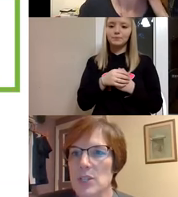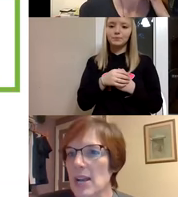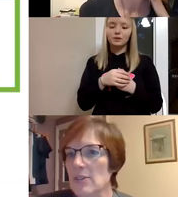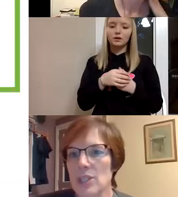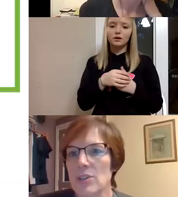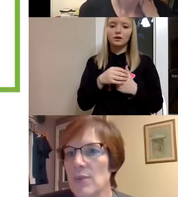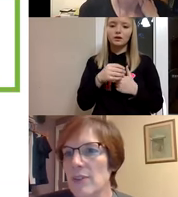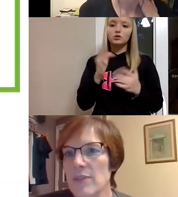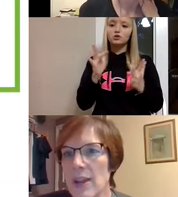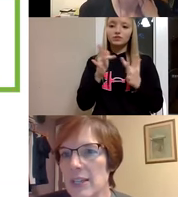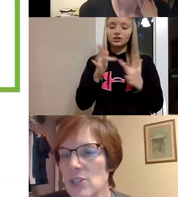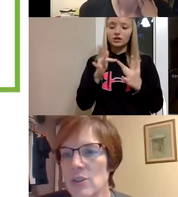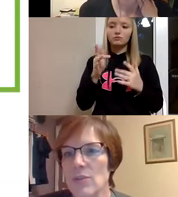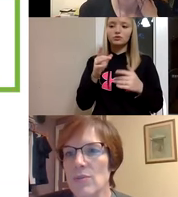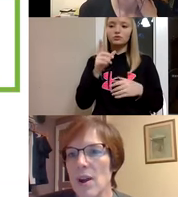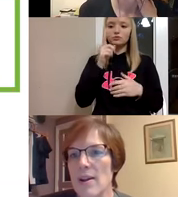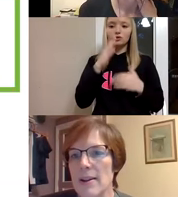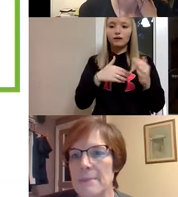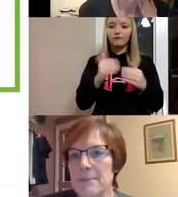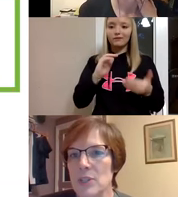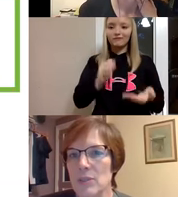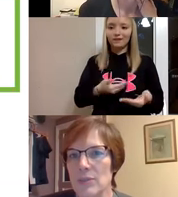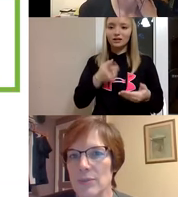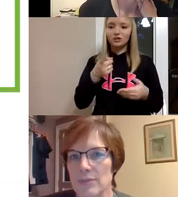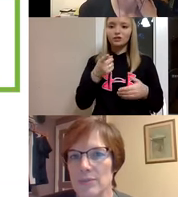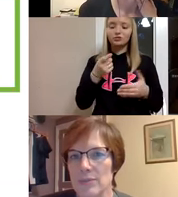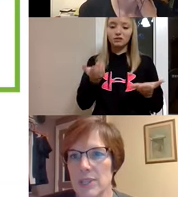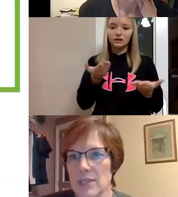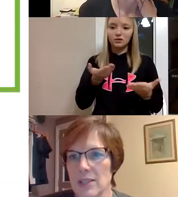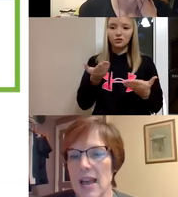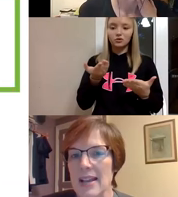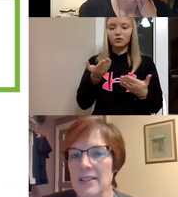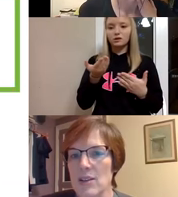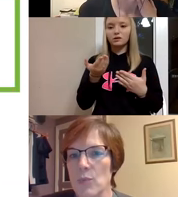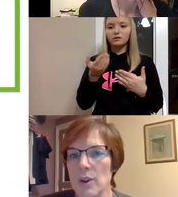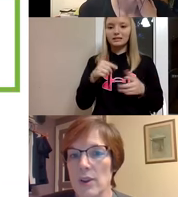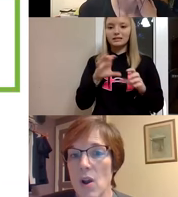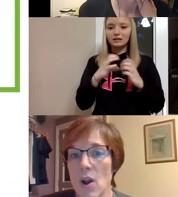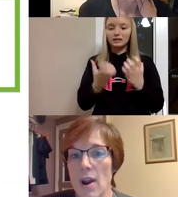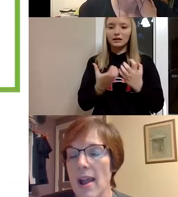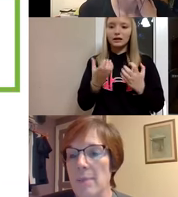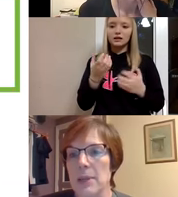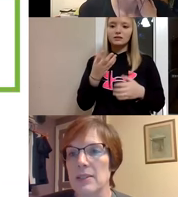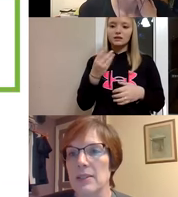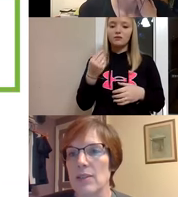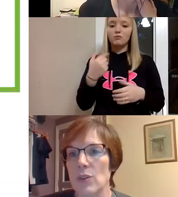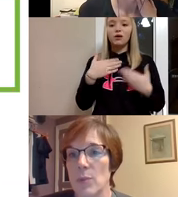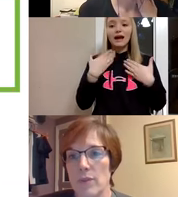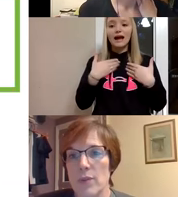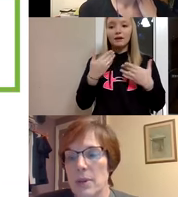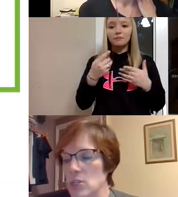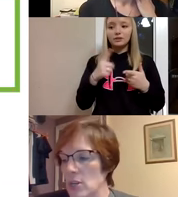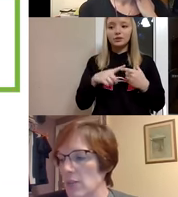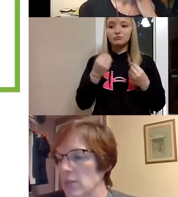just reach out to whoever invited you to this class, and we are happy to give you